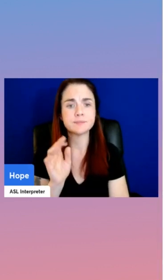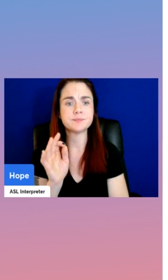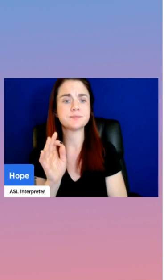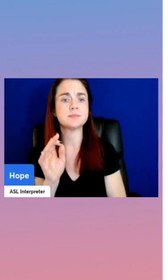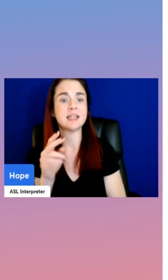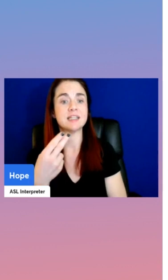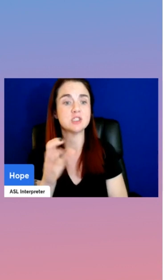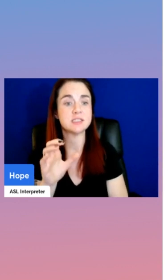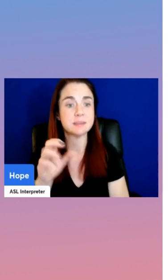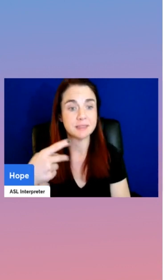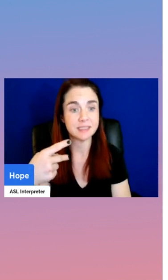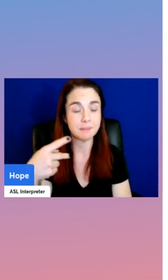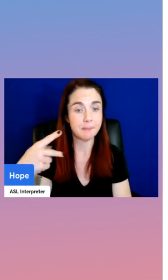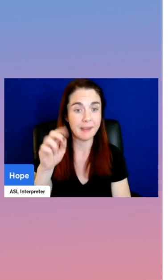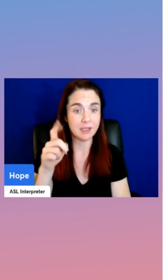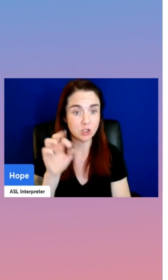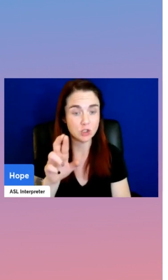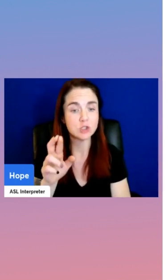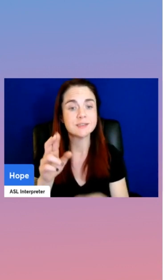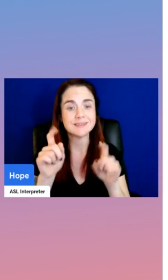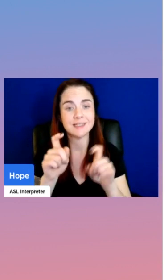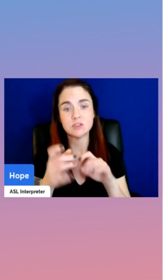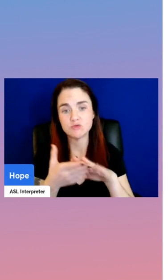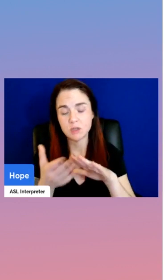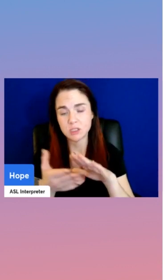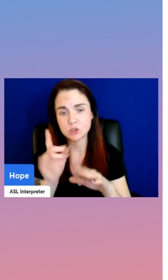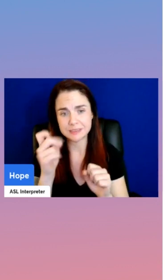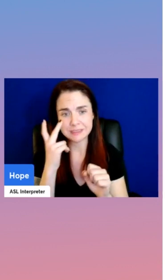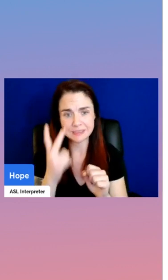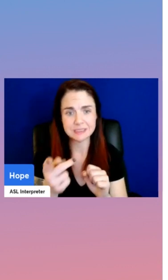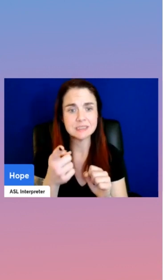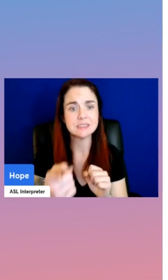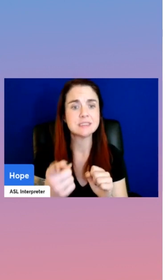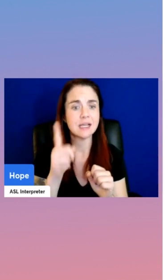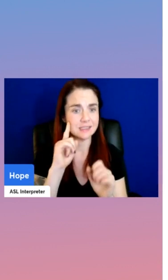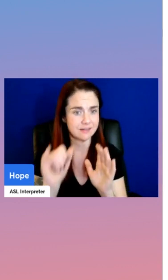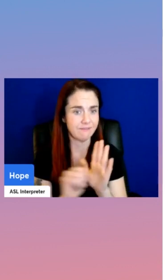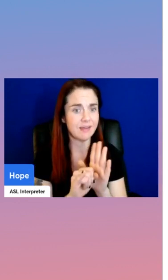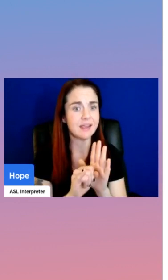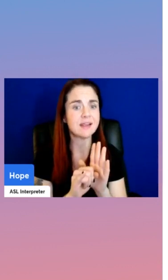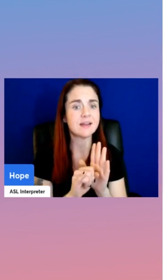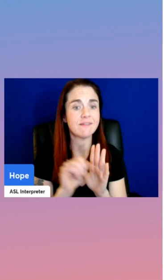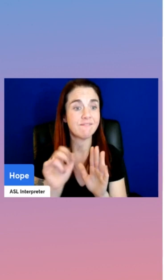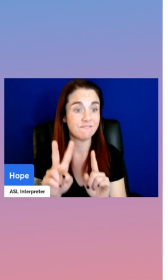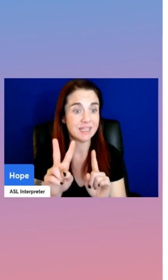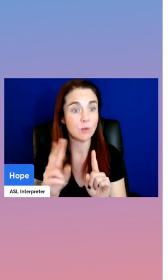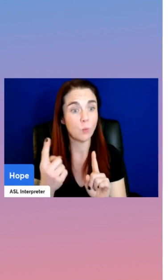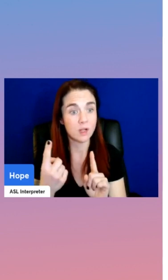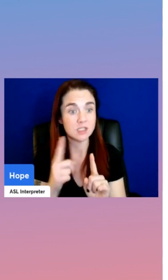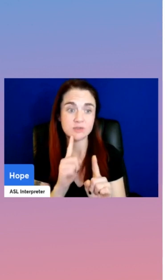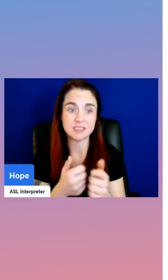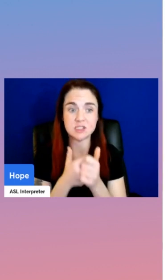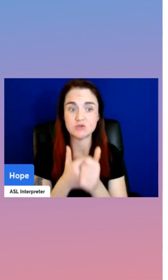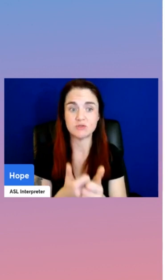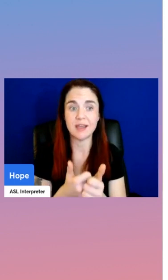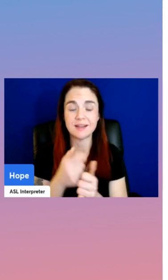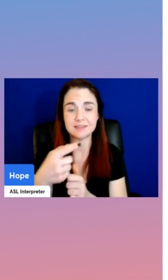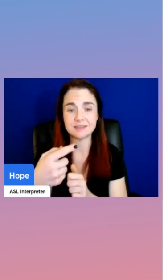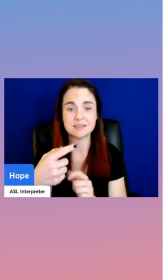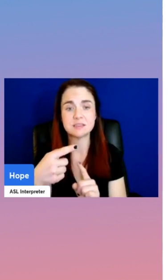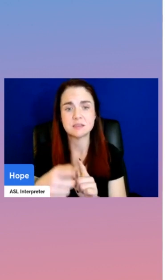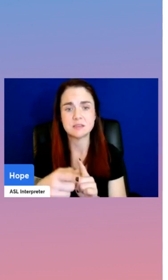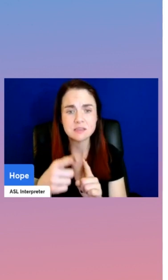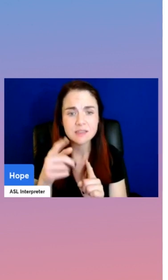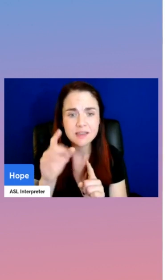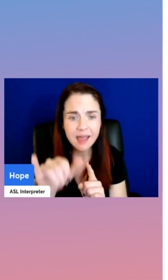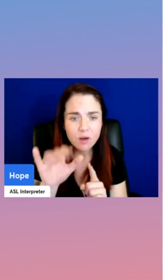HCP Packer run task run, and as you can see, it identified that V1 is really tracked in HCP Packer in the bucket OEL, but